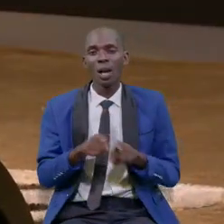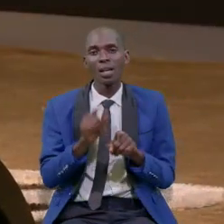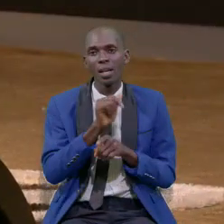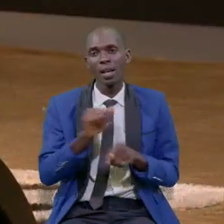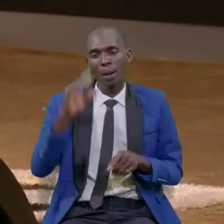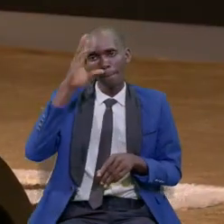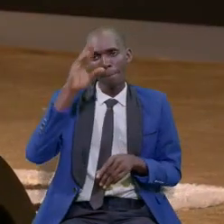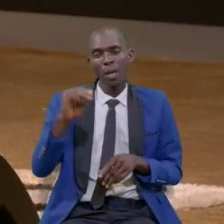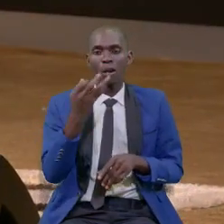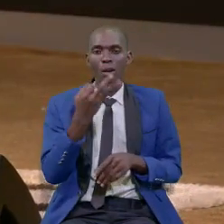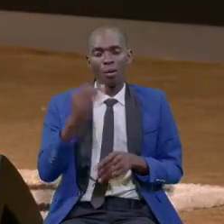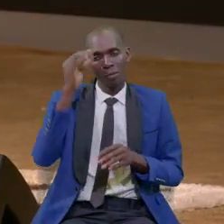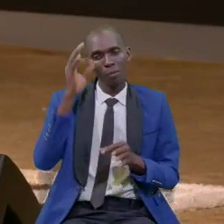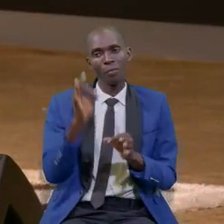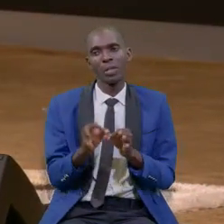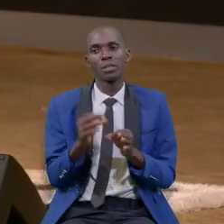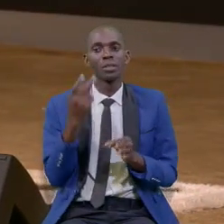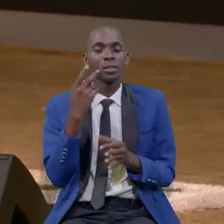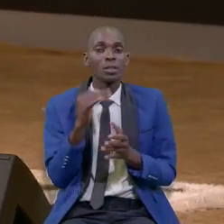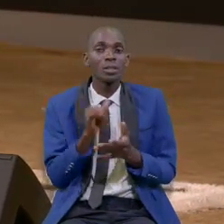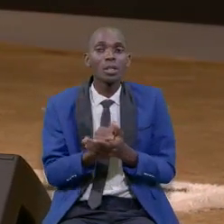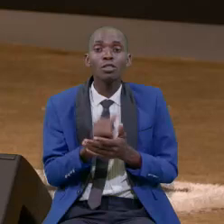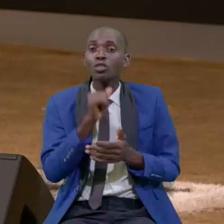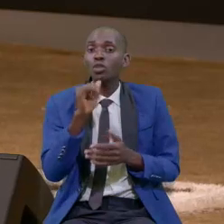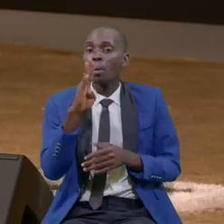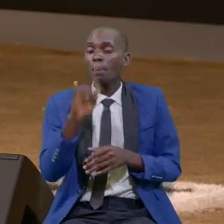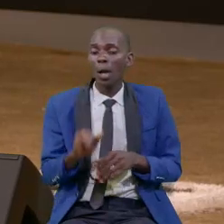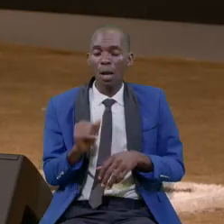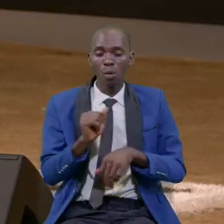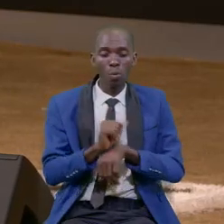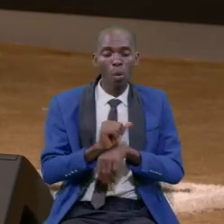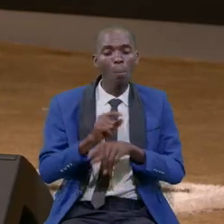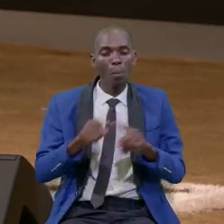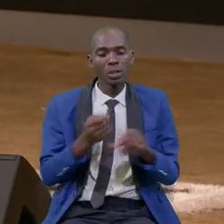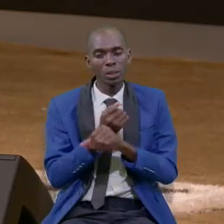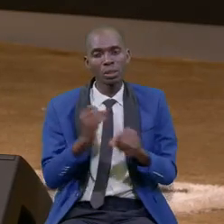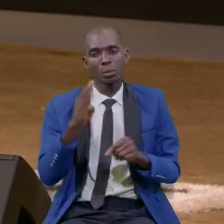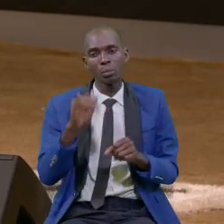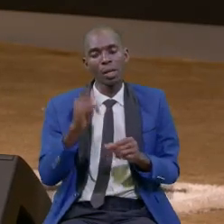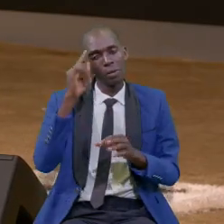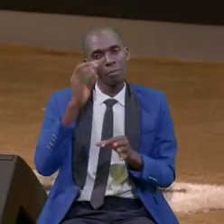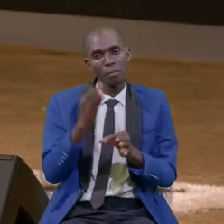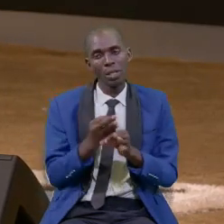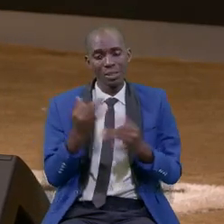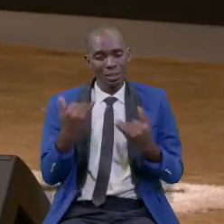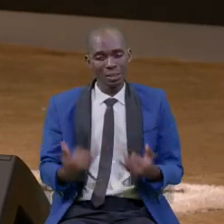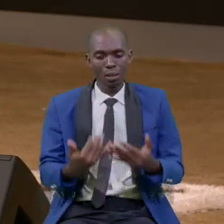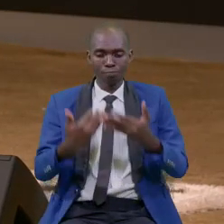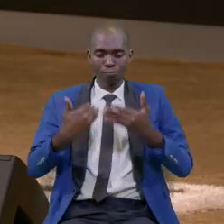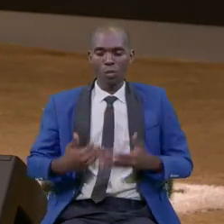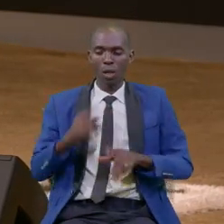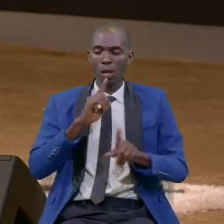man of faith. He was saved not by works. And he's not talking about Rahab. He says,